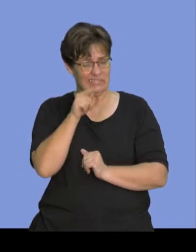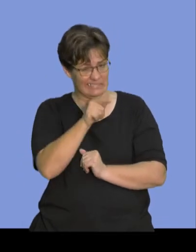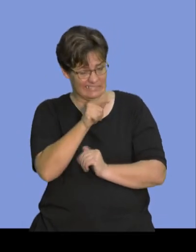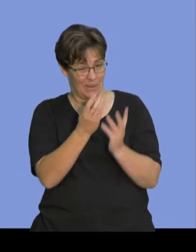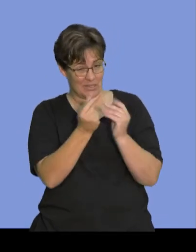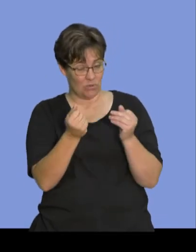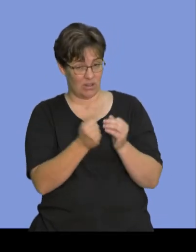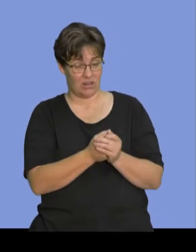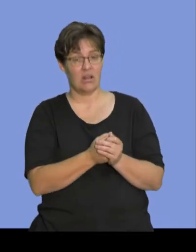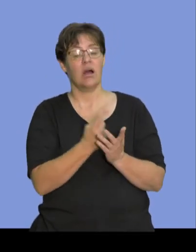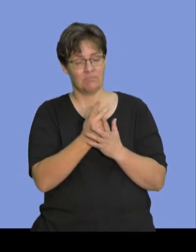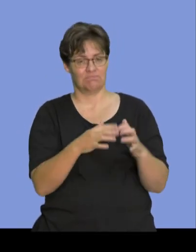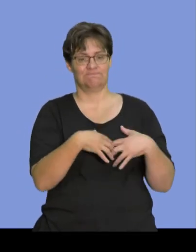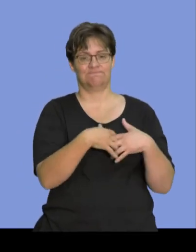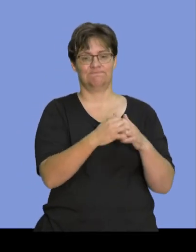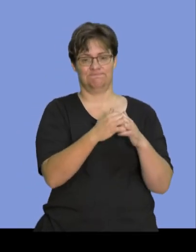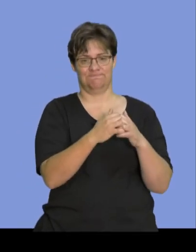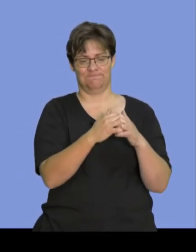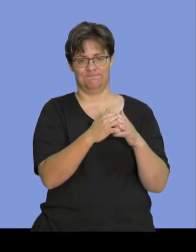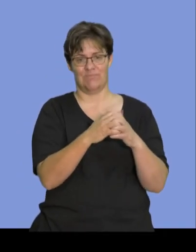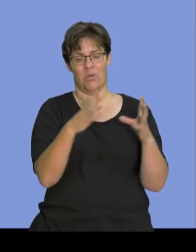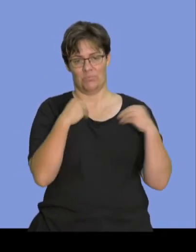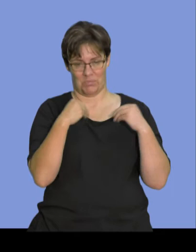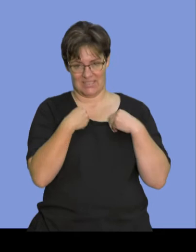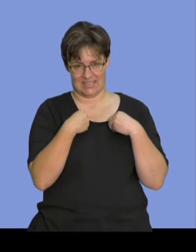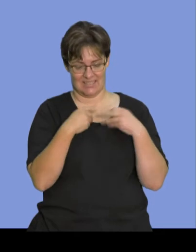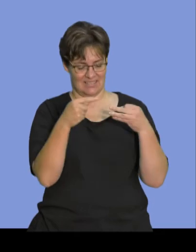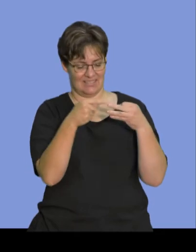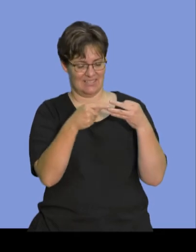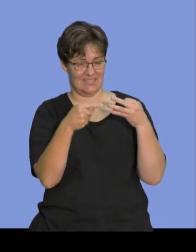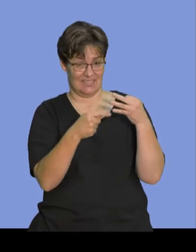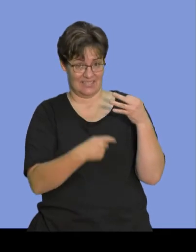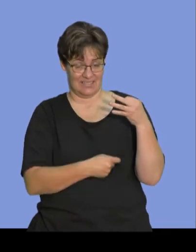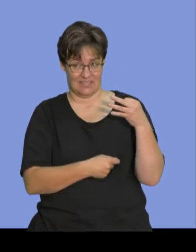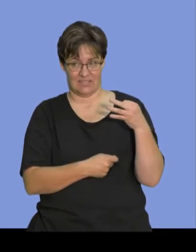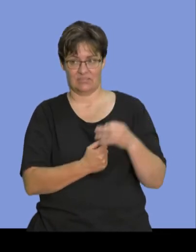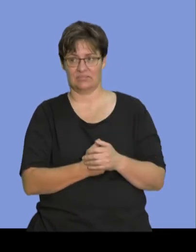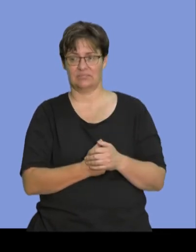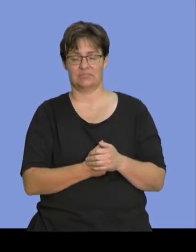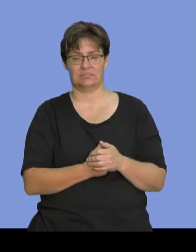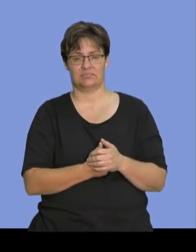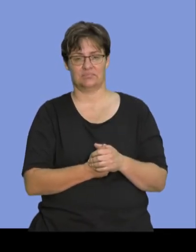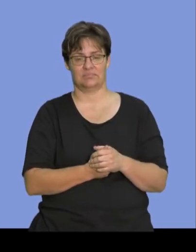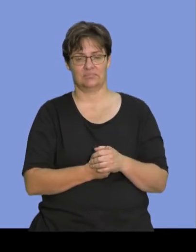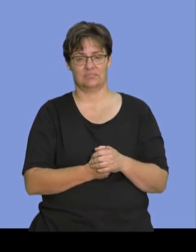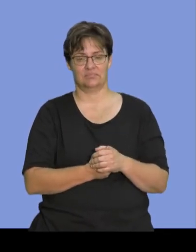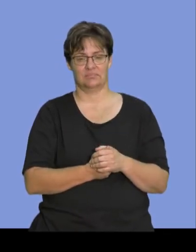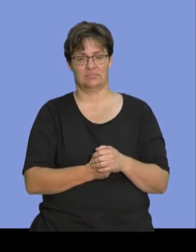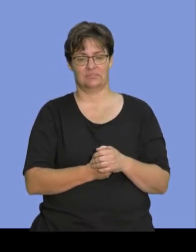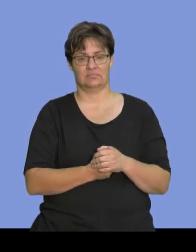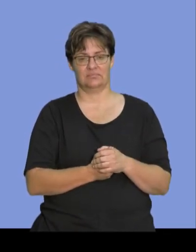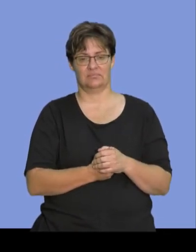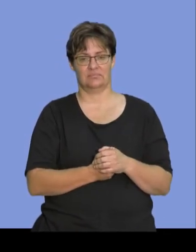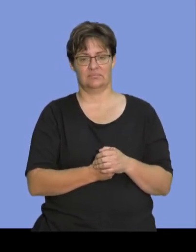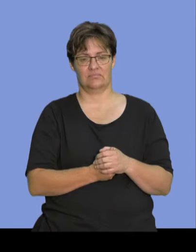Because these are the materials that give rise to the magnetic properties. So these are ferromagnetic elements that we